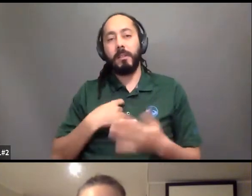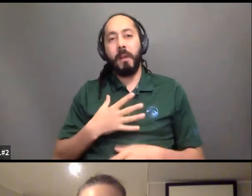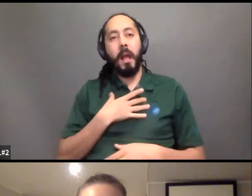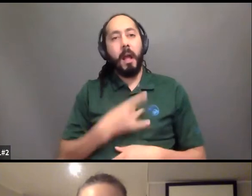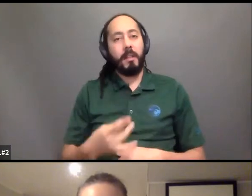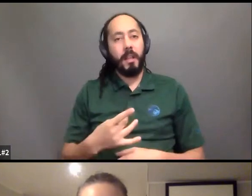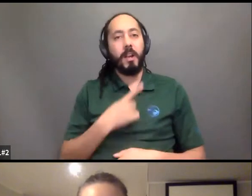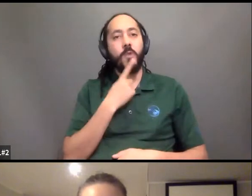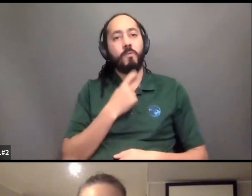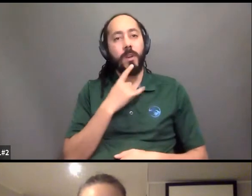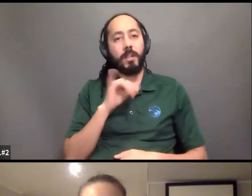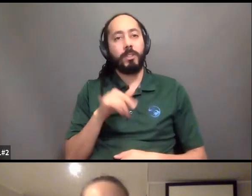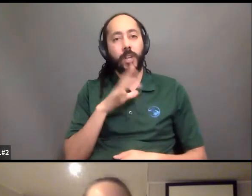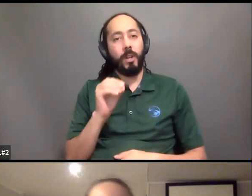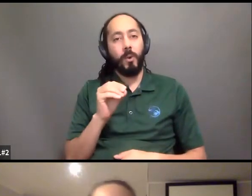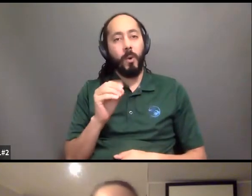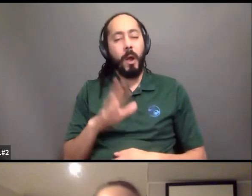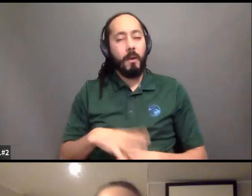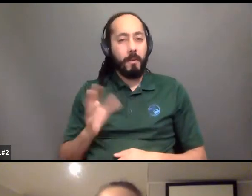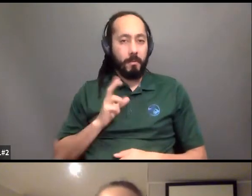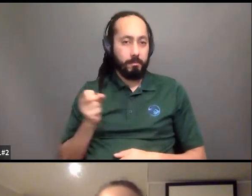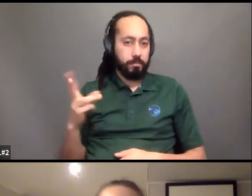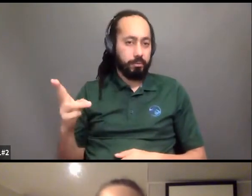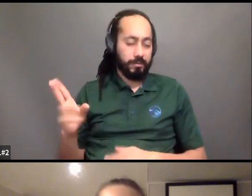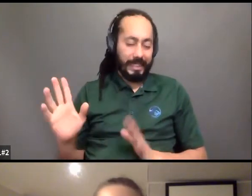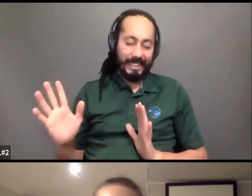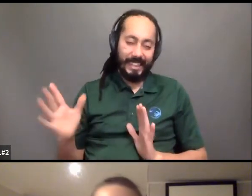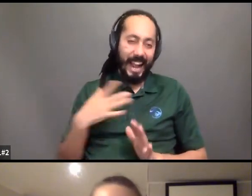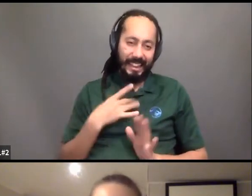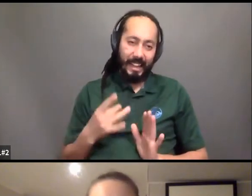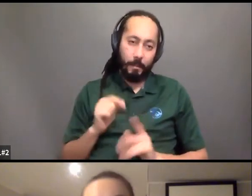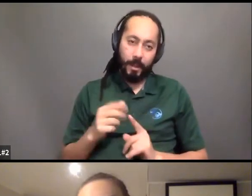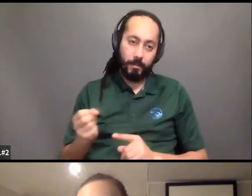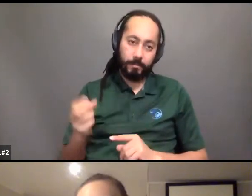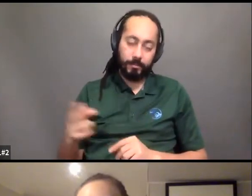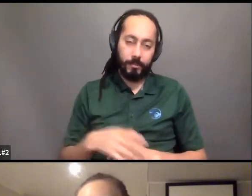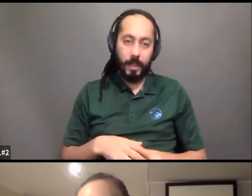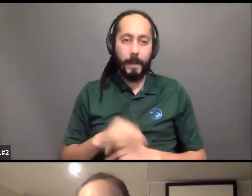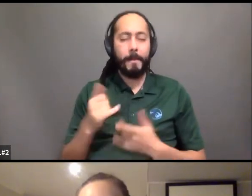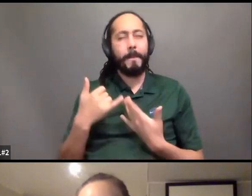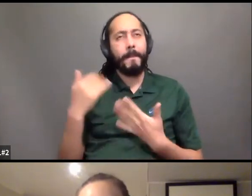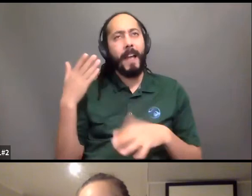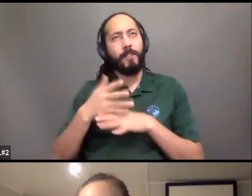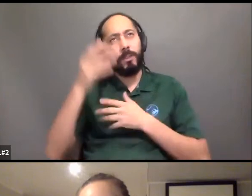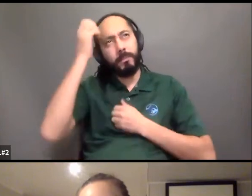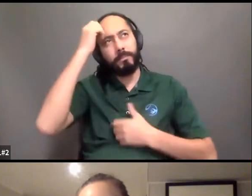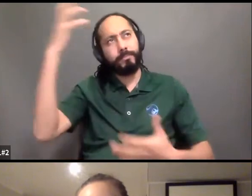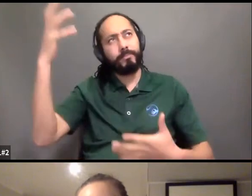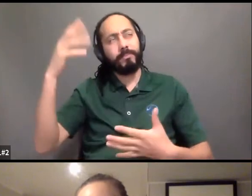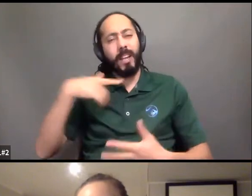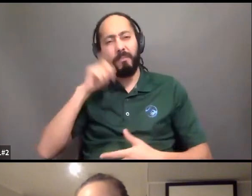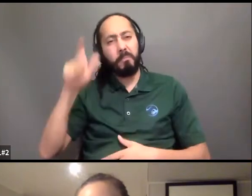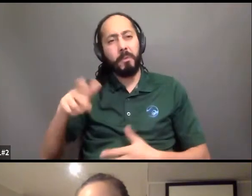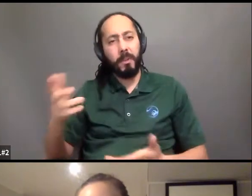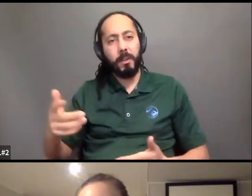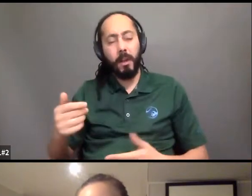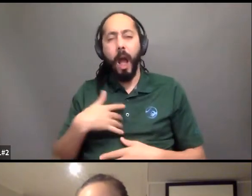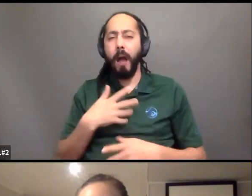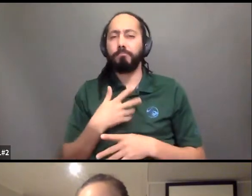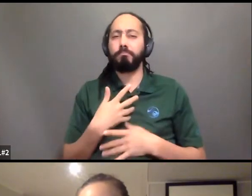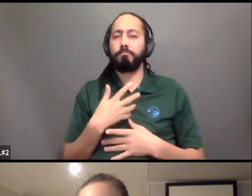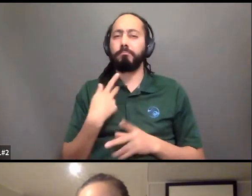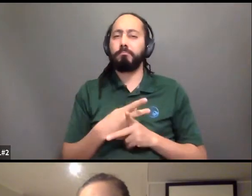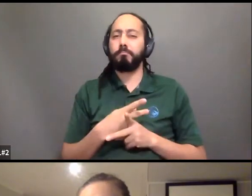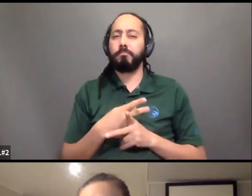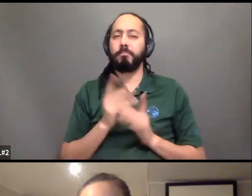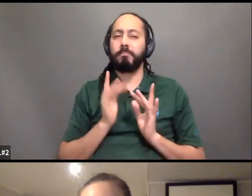but I got to ditch that one. You know, ditch the red Jello. You know what I'm saying? It's like, well, let me think. The internet. I like the internet, but I don't like all